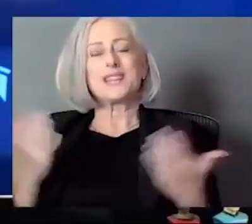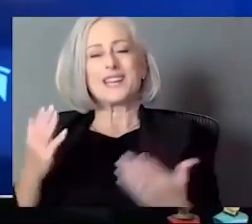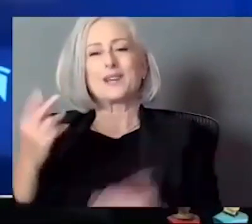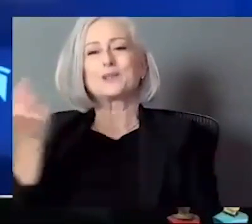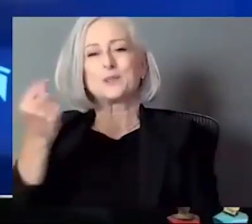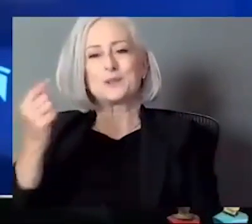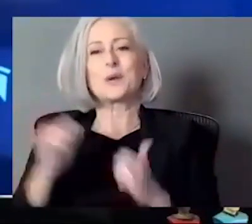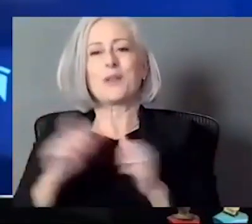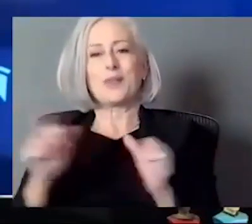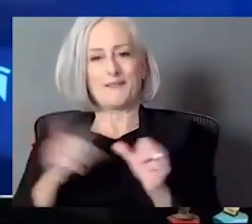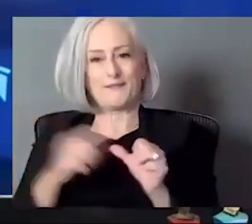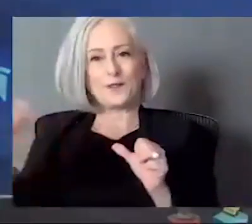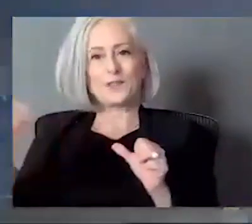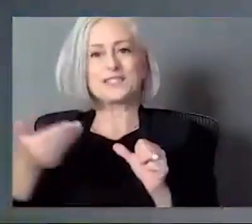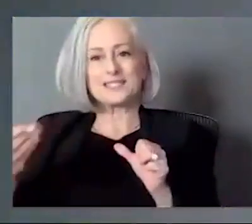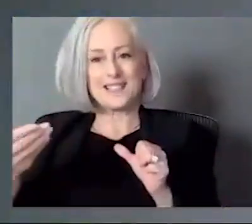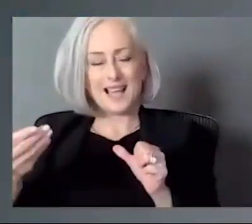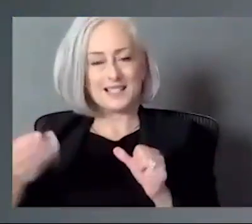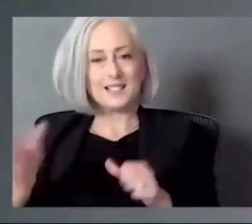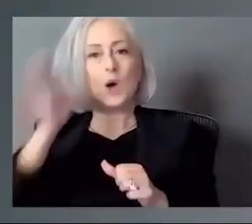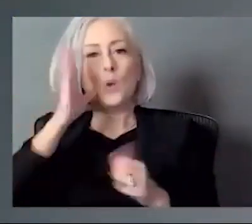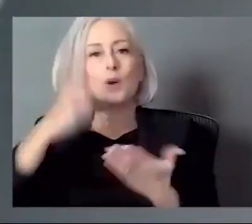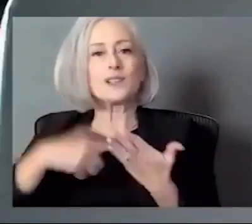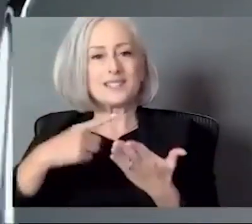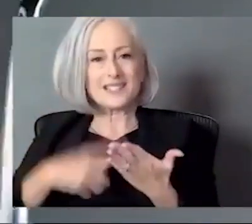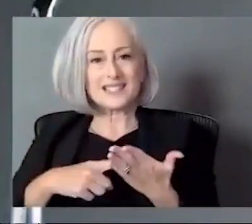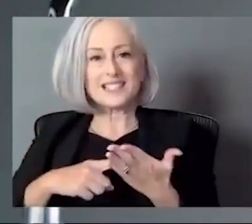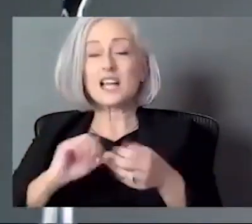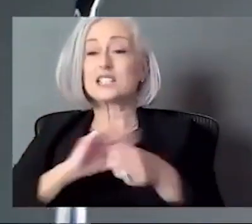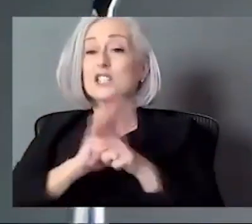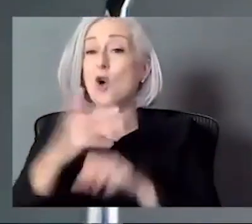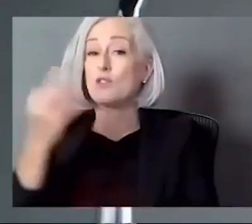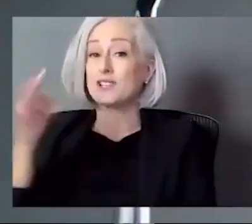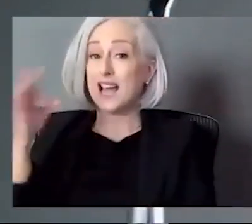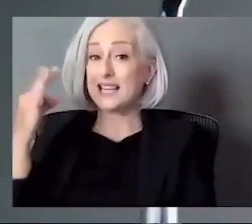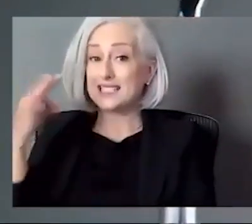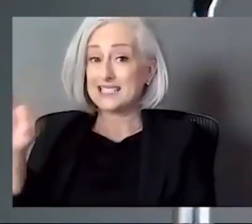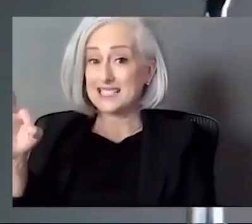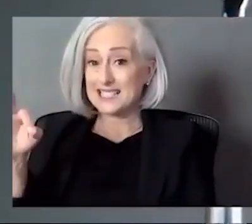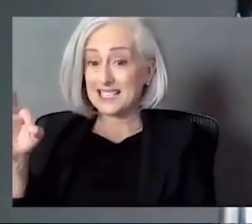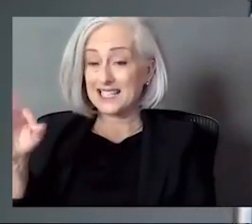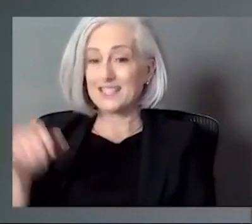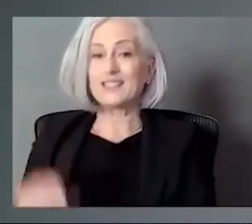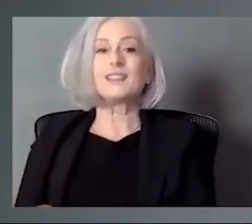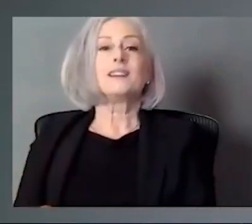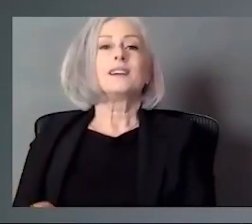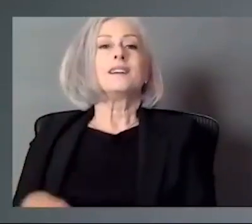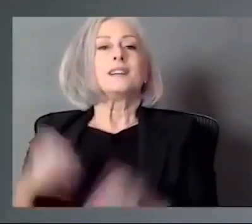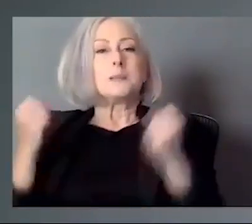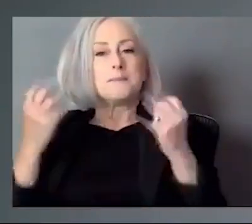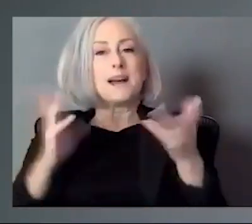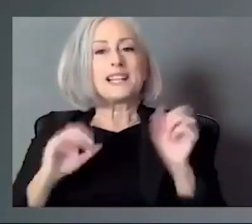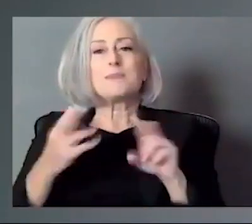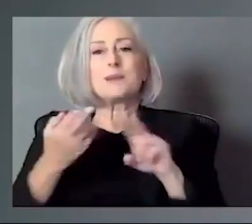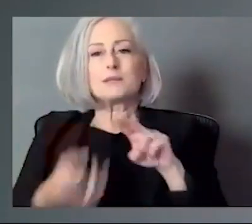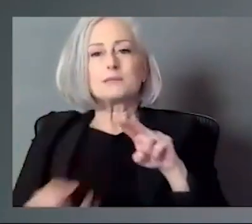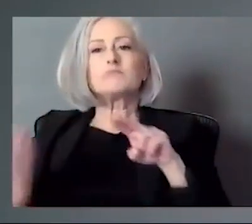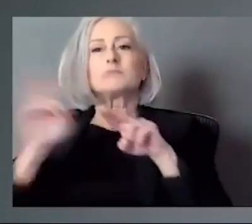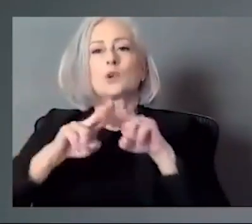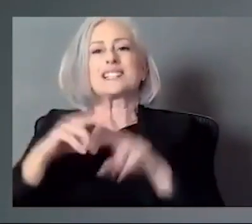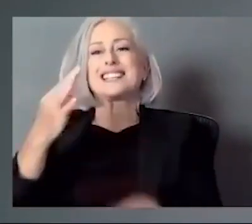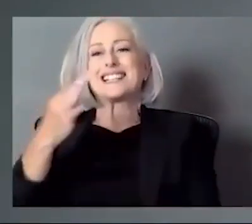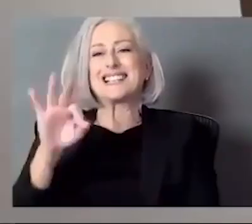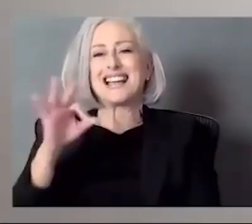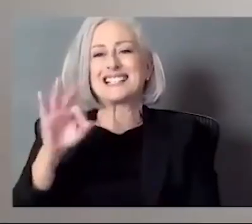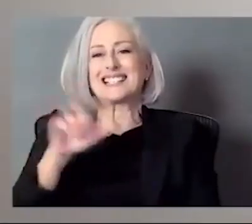going to be talking about the COVID-19. Like I said, the weight, the 19, 20 pounds a lot of people put on during this pandemic. Folks are trying to get it